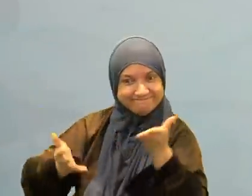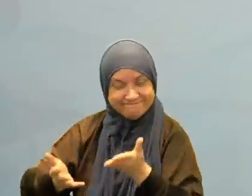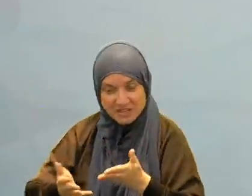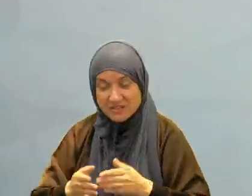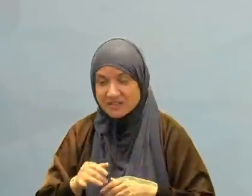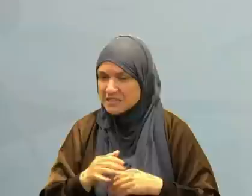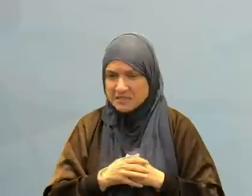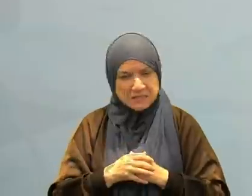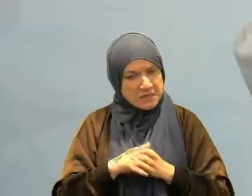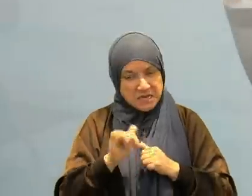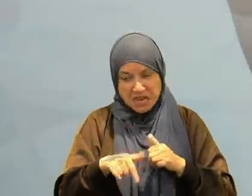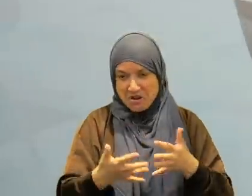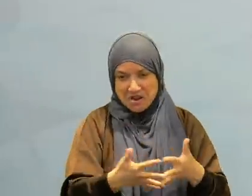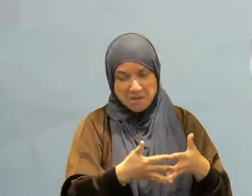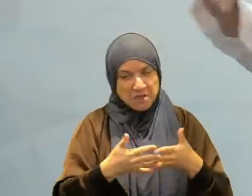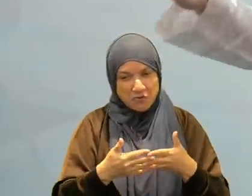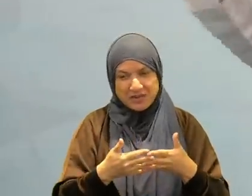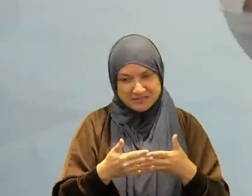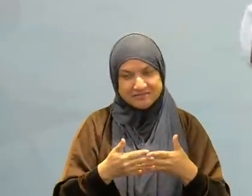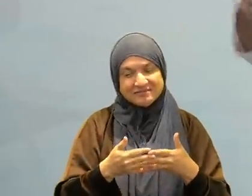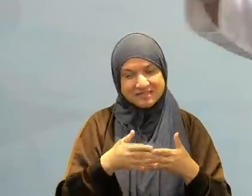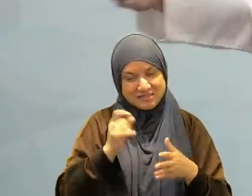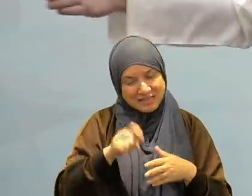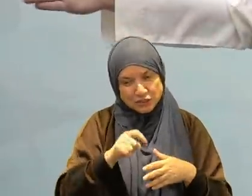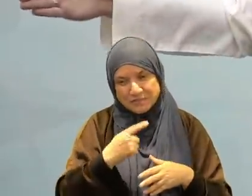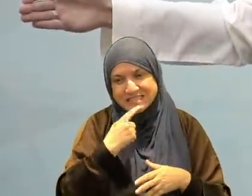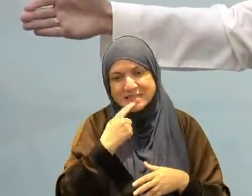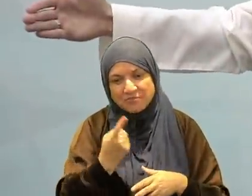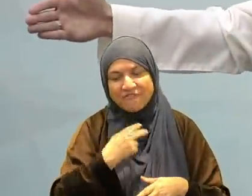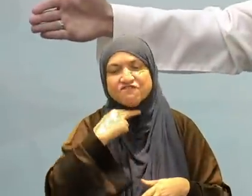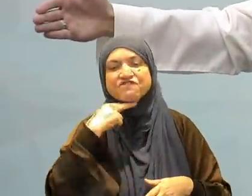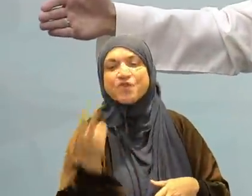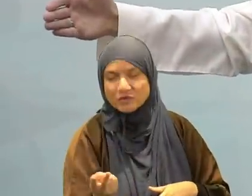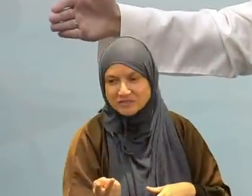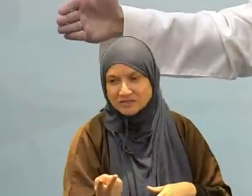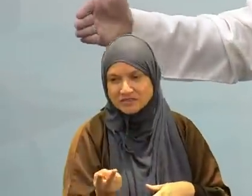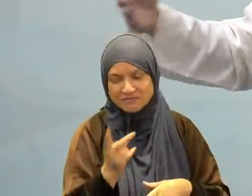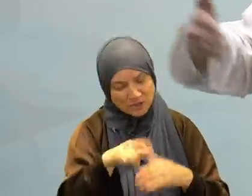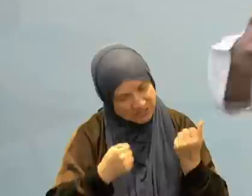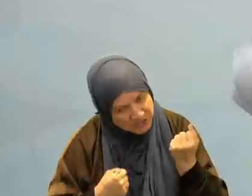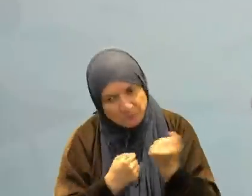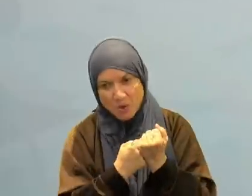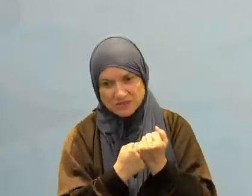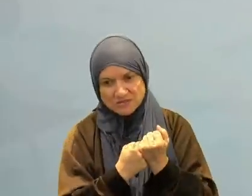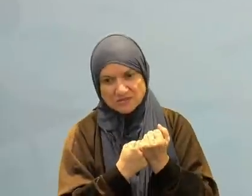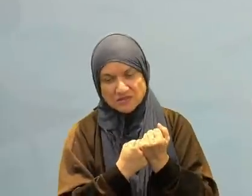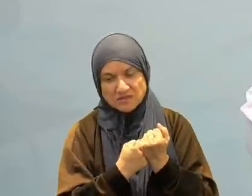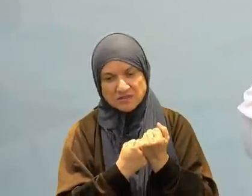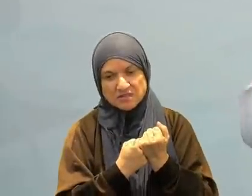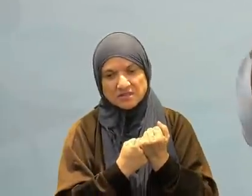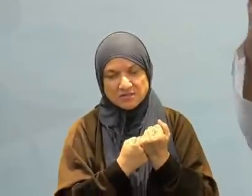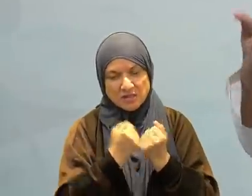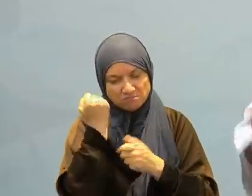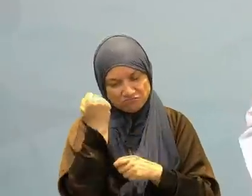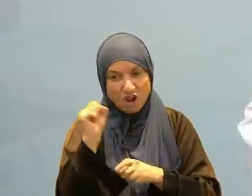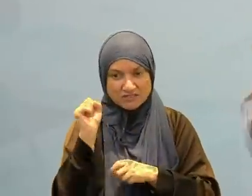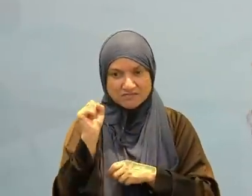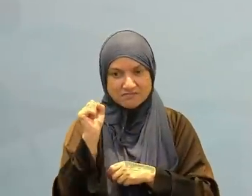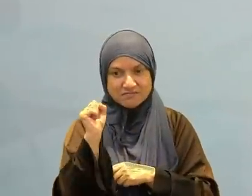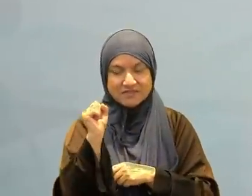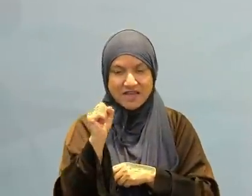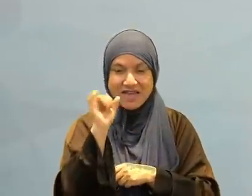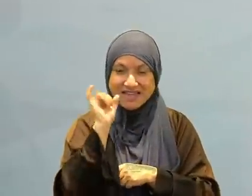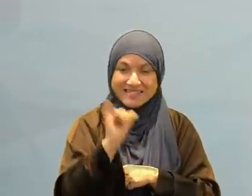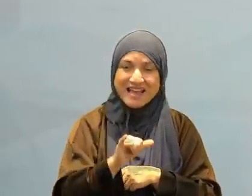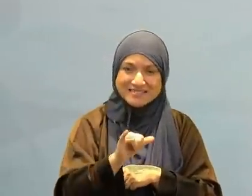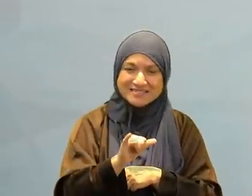worship. The point is, you don't stop at amplification. You let that amplifying lead you to sincere